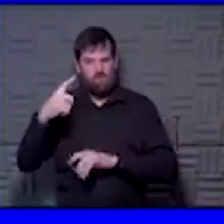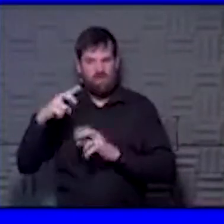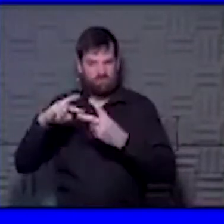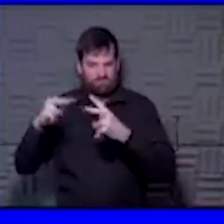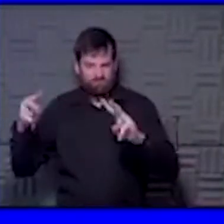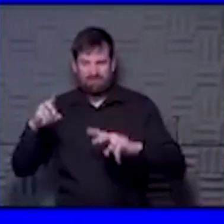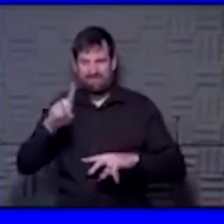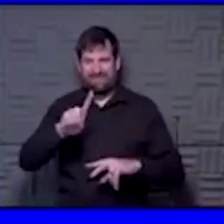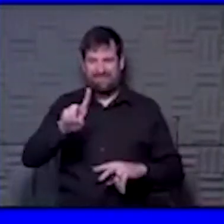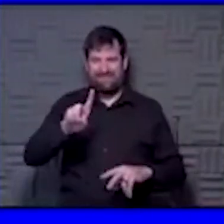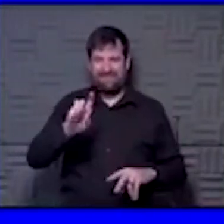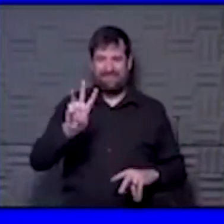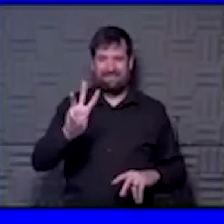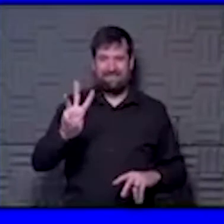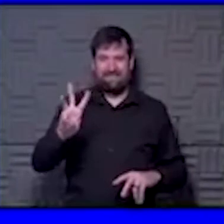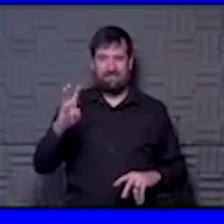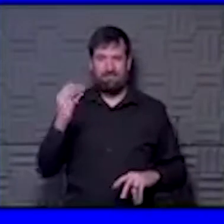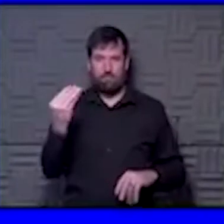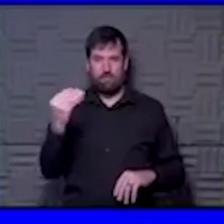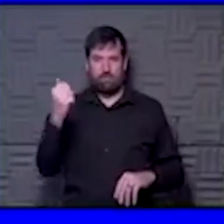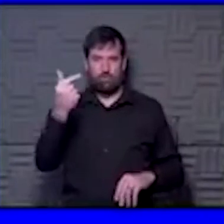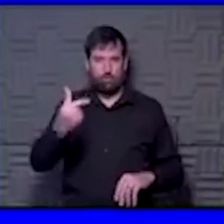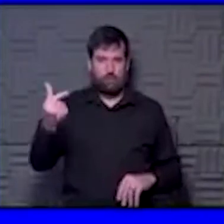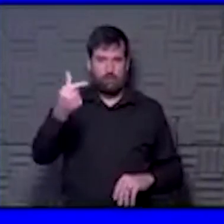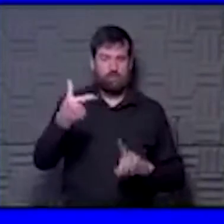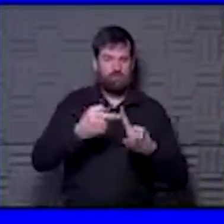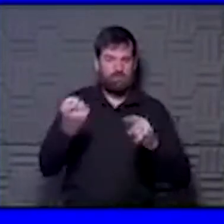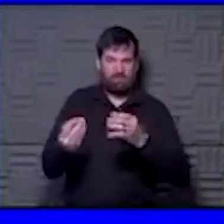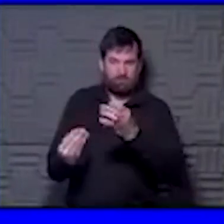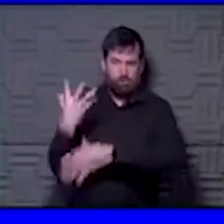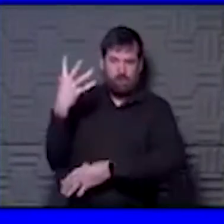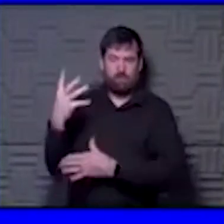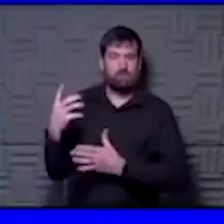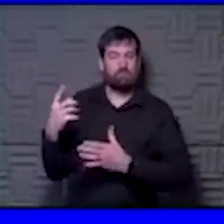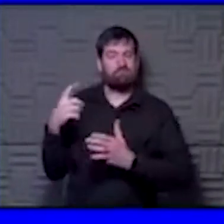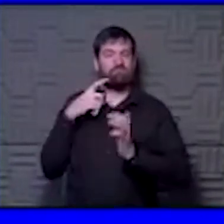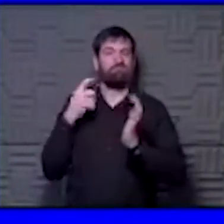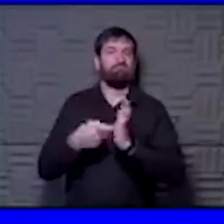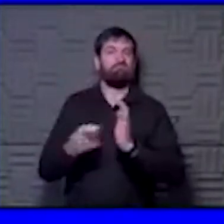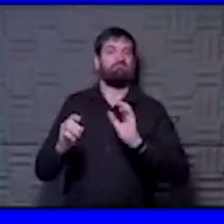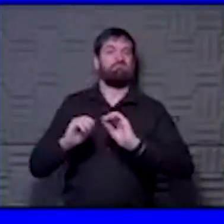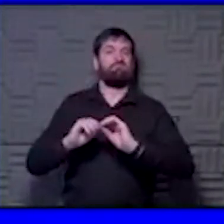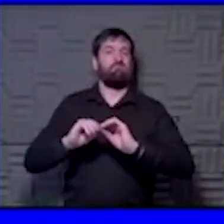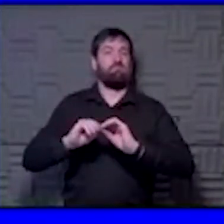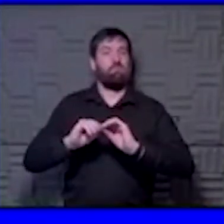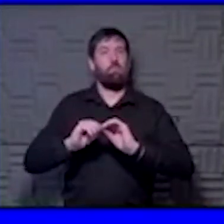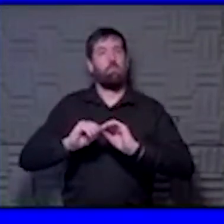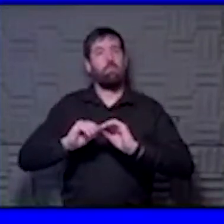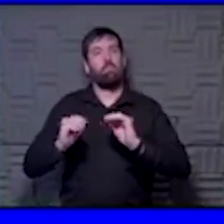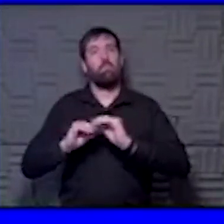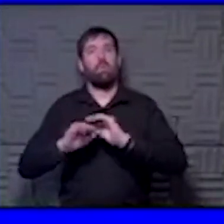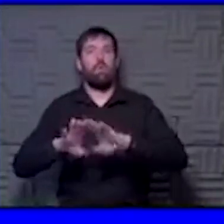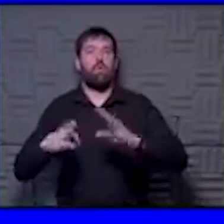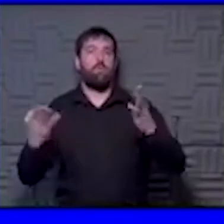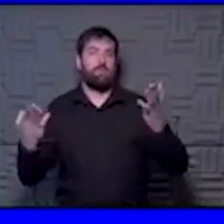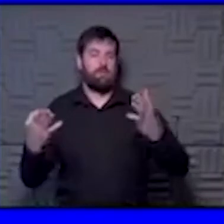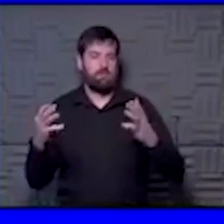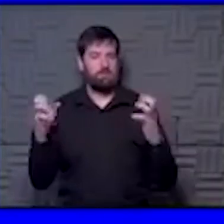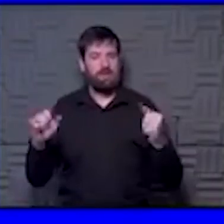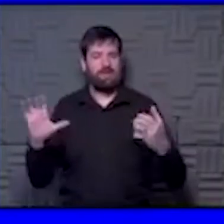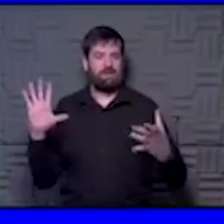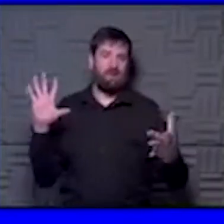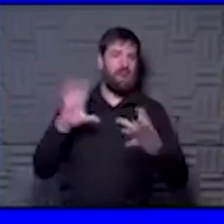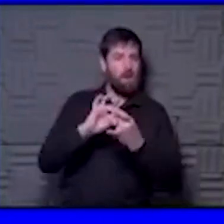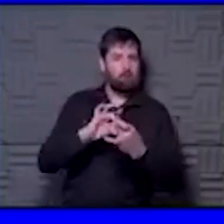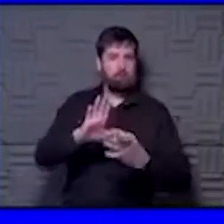the D614G, one of those that came out in the spring, that it seemed to be more on the open conformation where it can readily bind